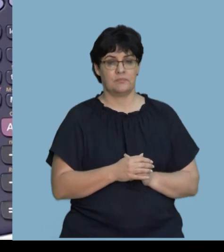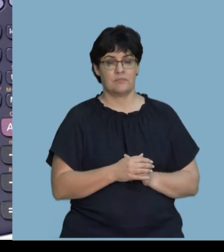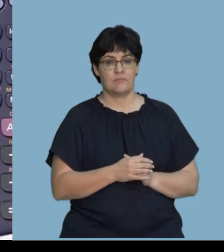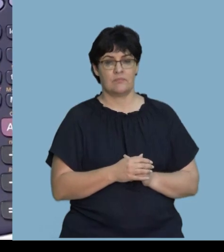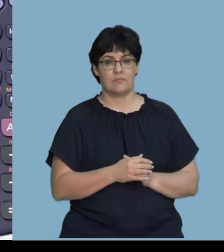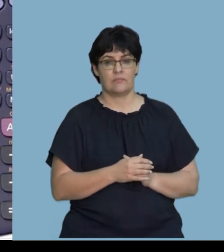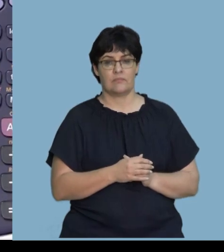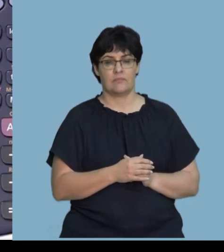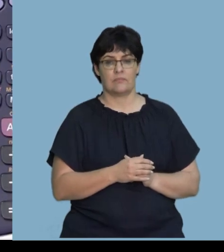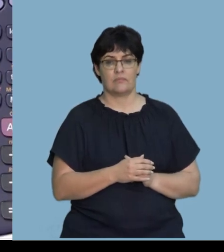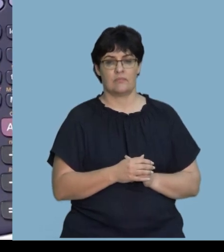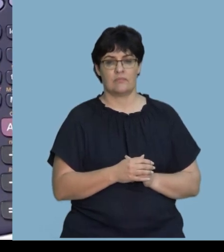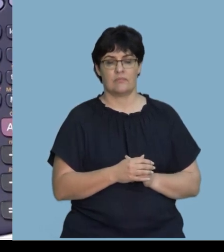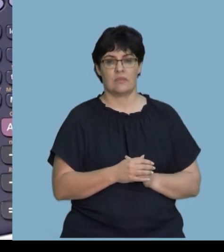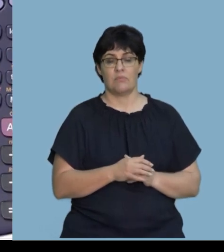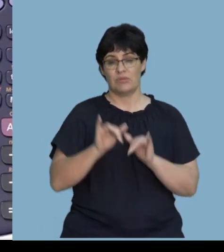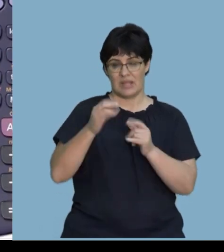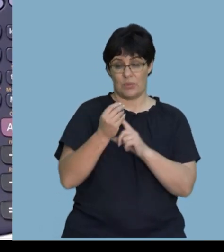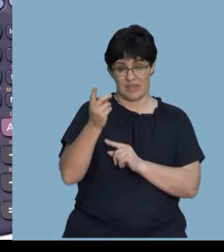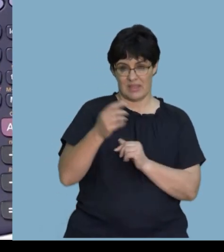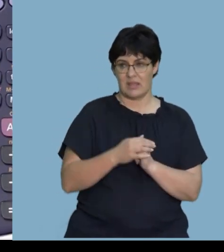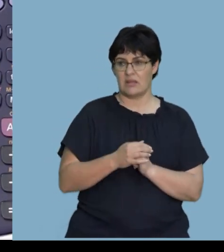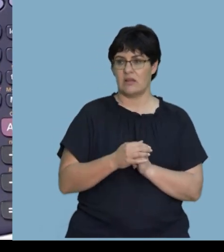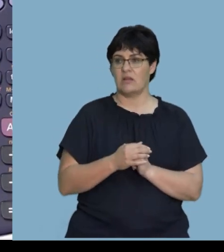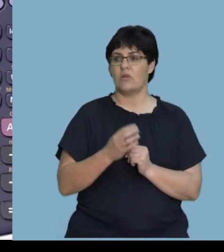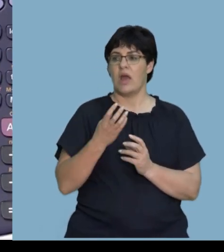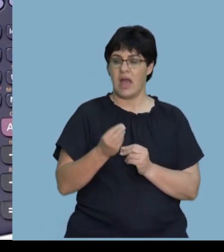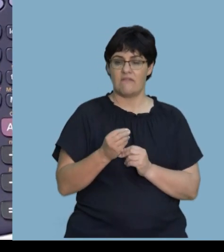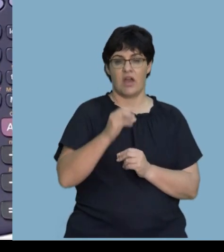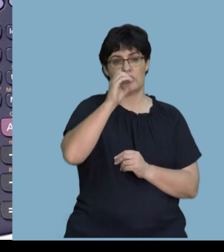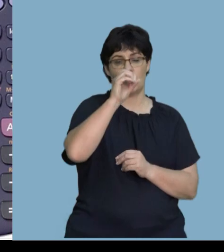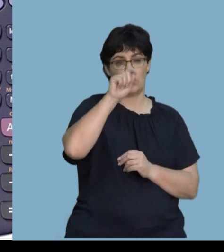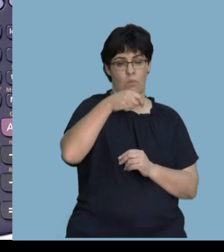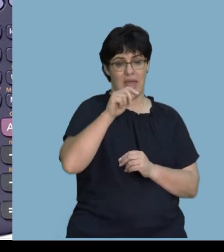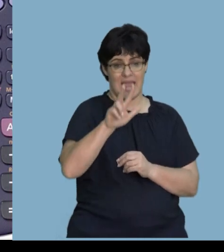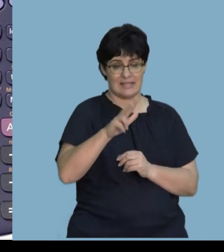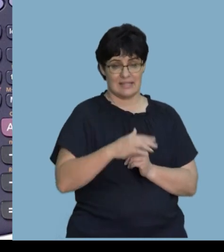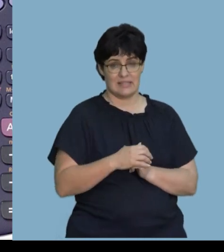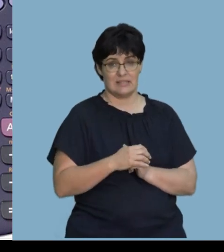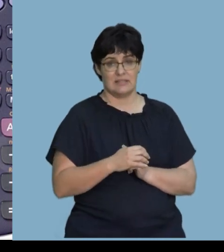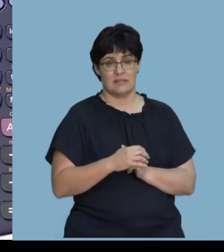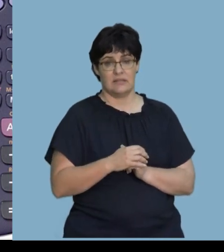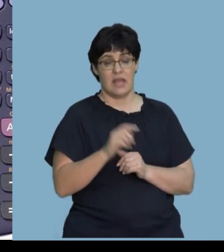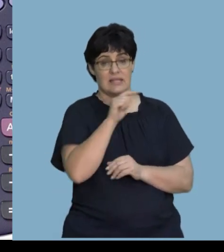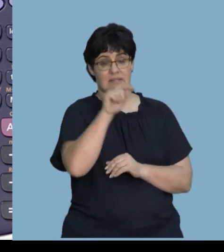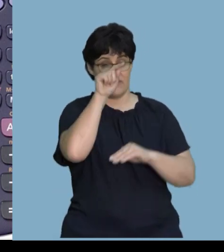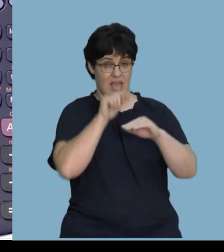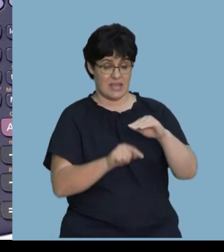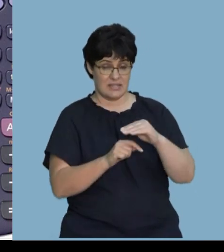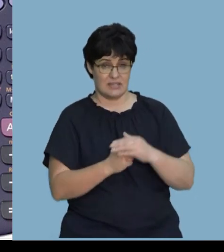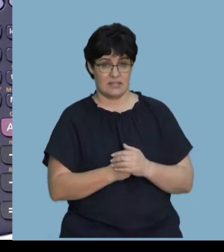Should have stayed on the calculator. Okay, so then we'll have got the 0.8, okay, divided by